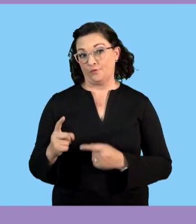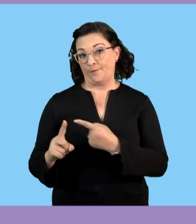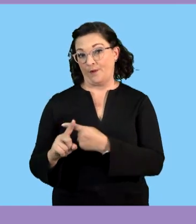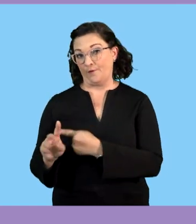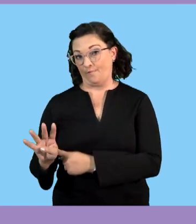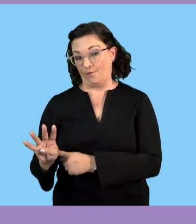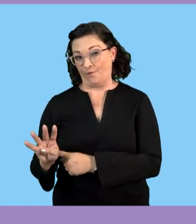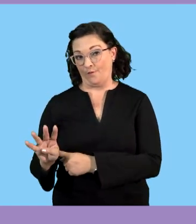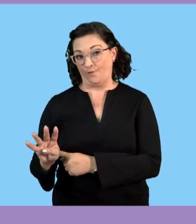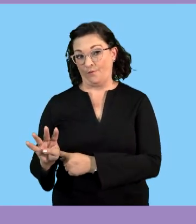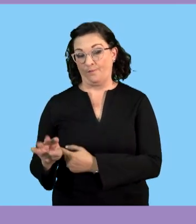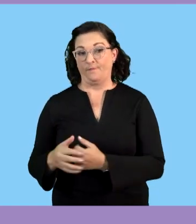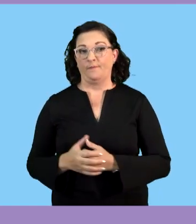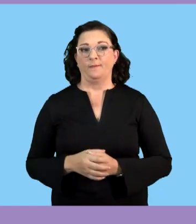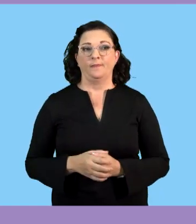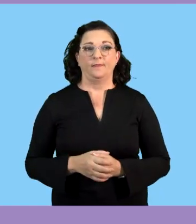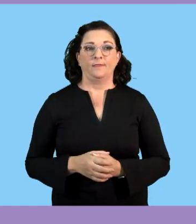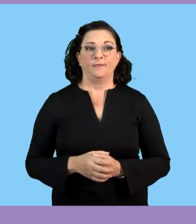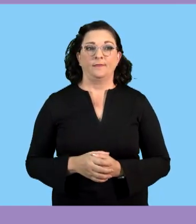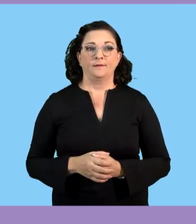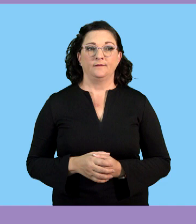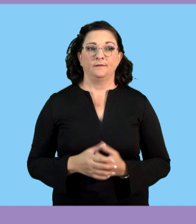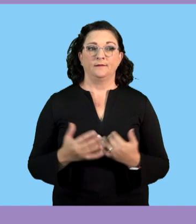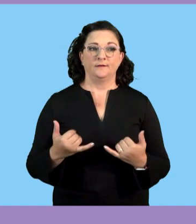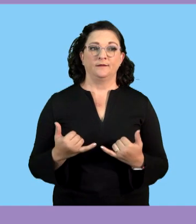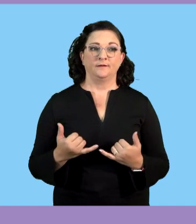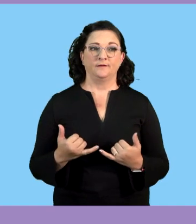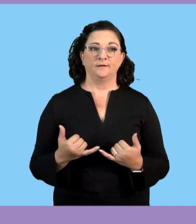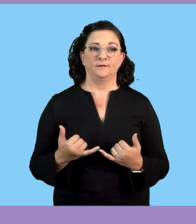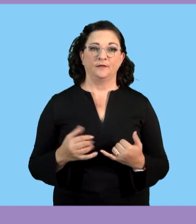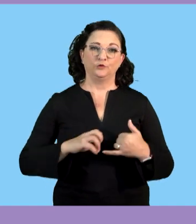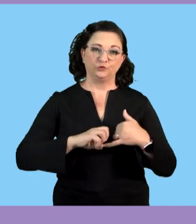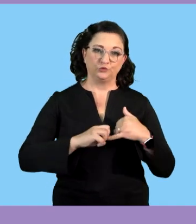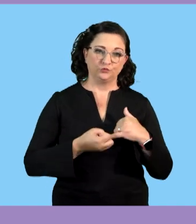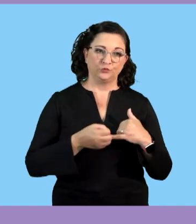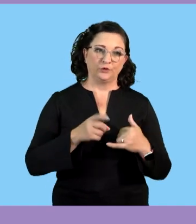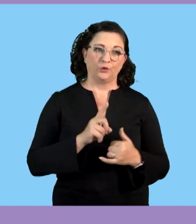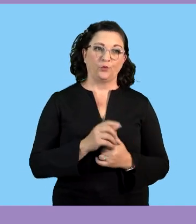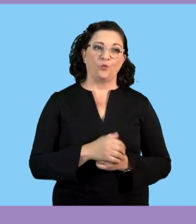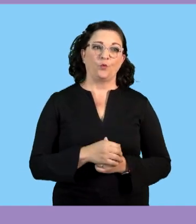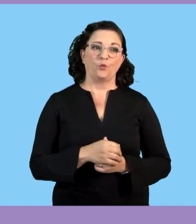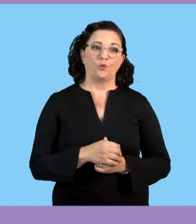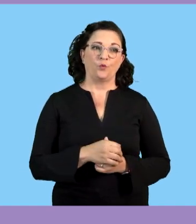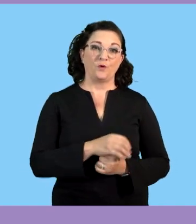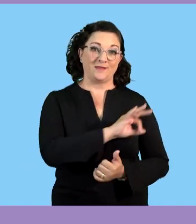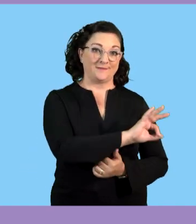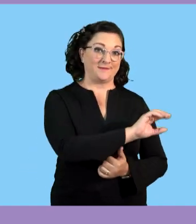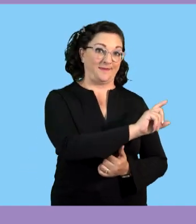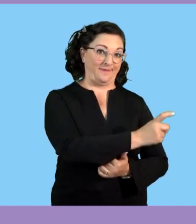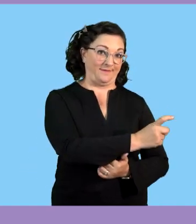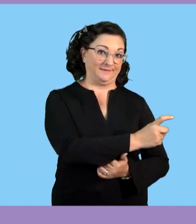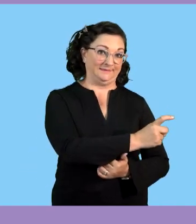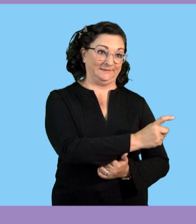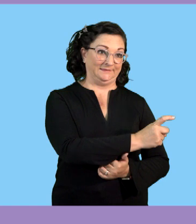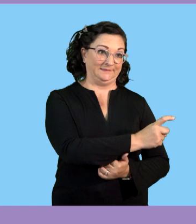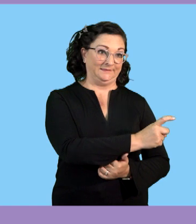4x plus 4. And let's take the 3 to the other side. So by using the additive inverse of 3x,